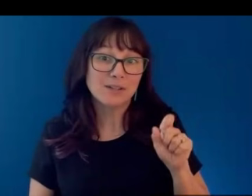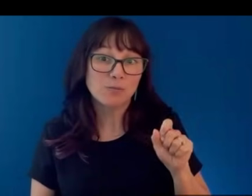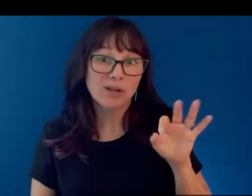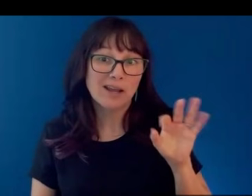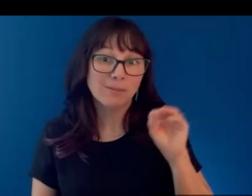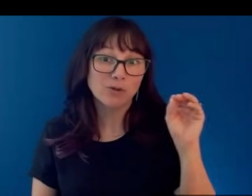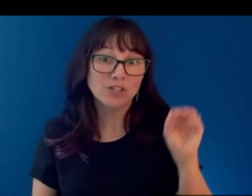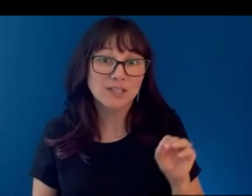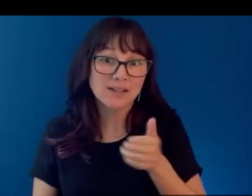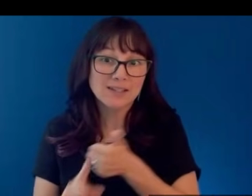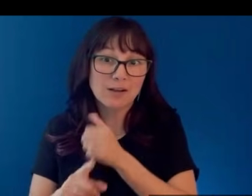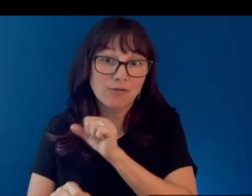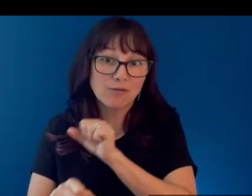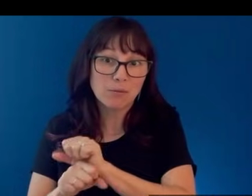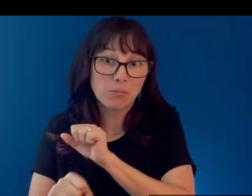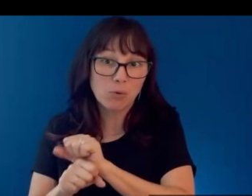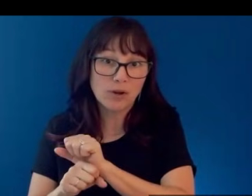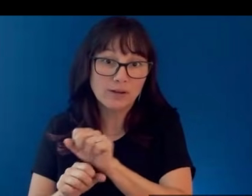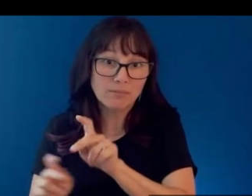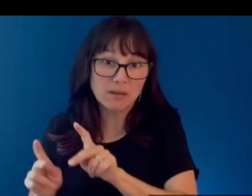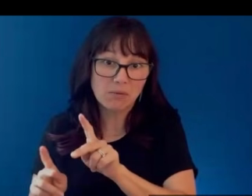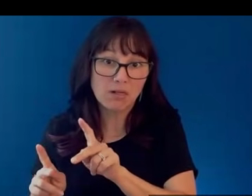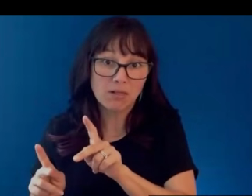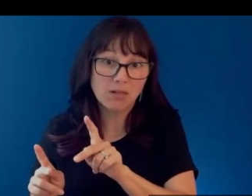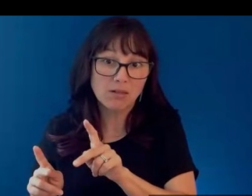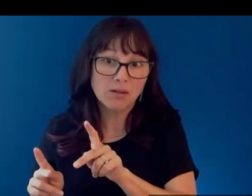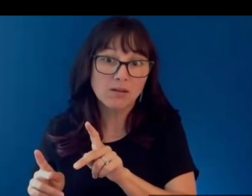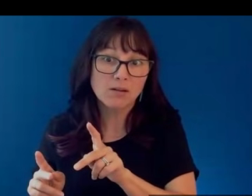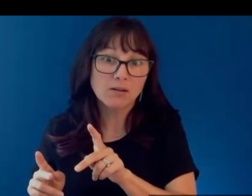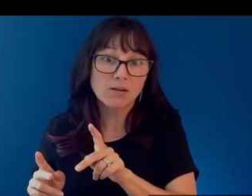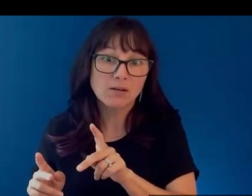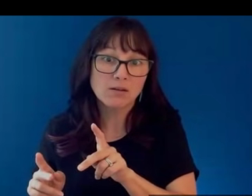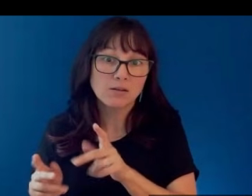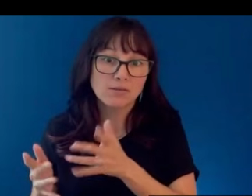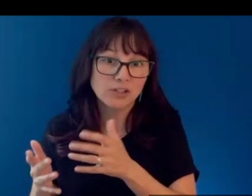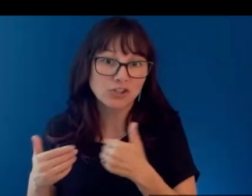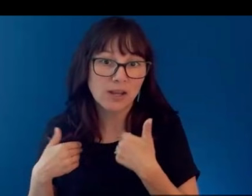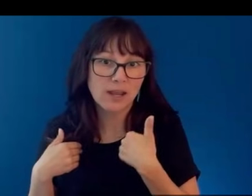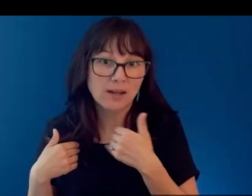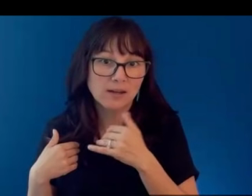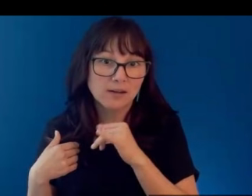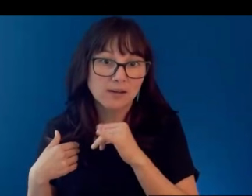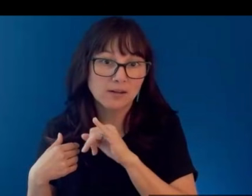17.9% of self-employed workers were insured.